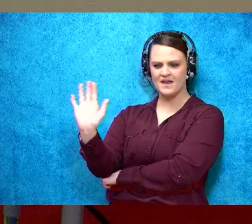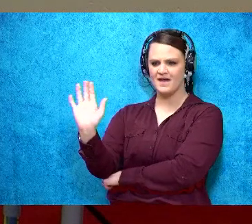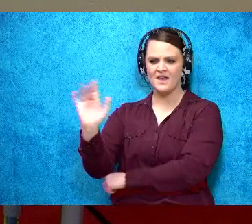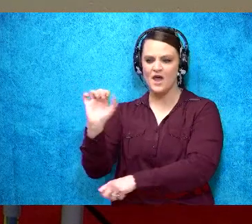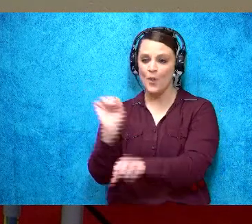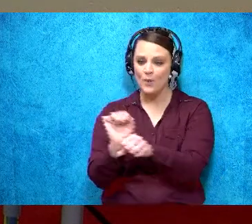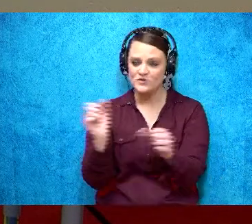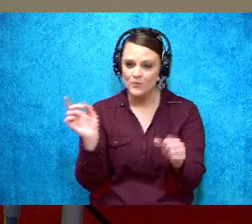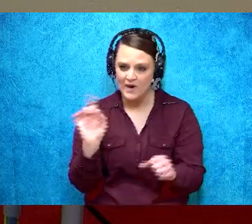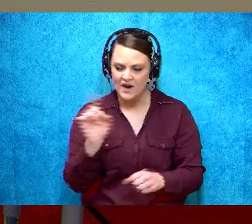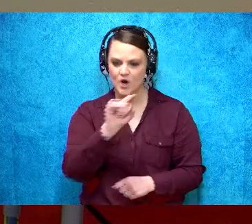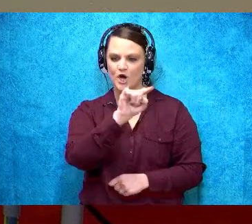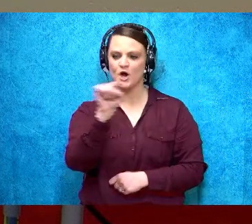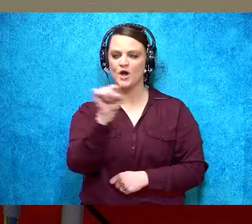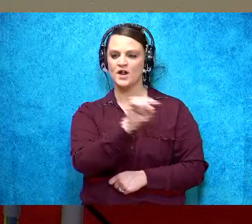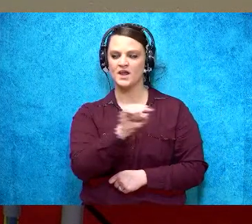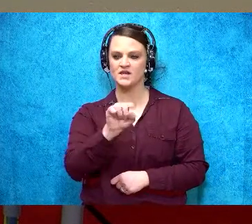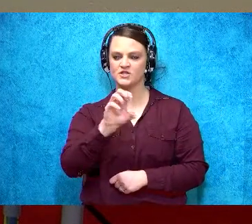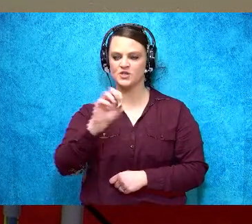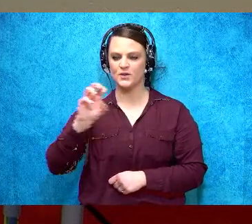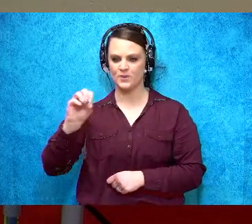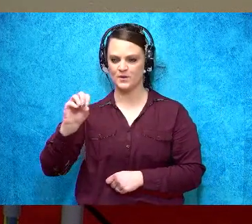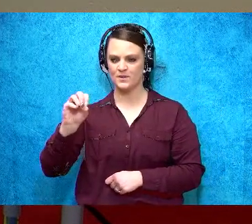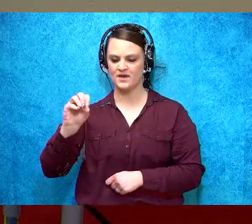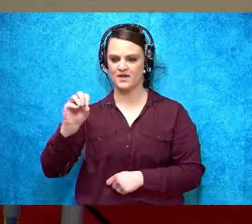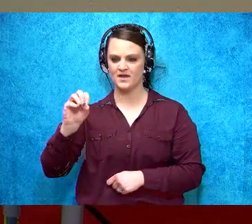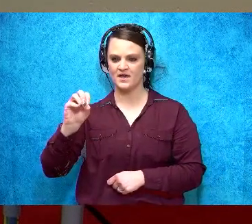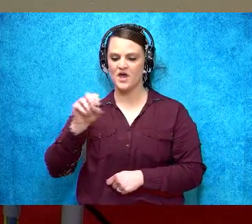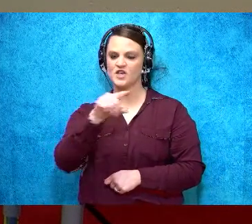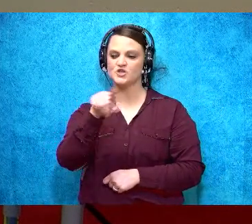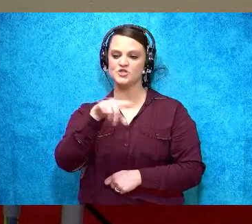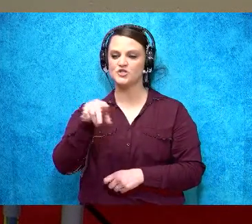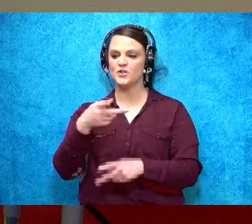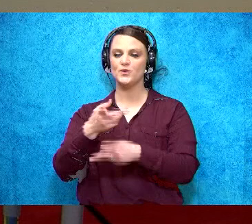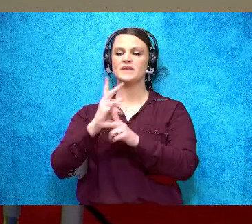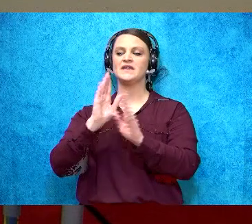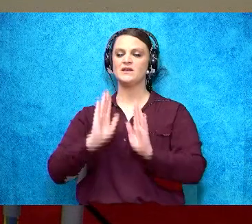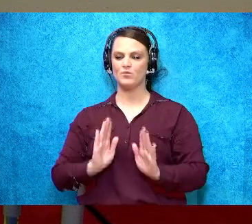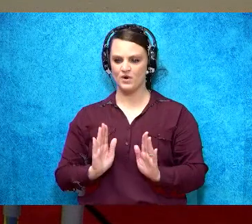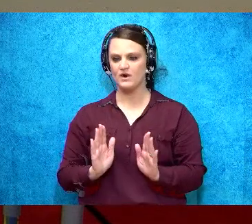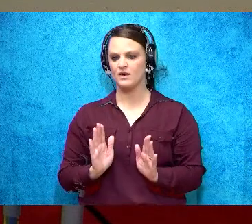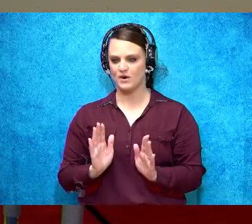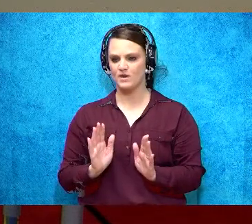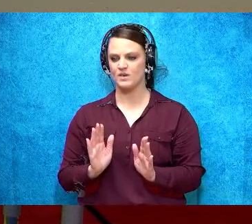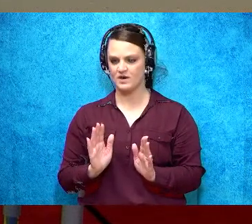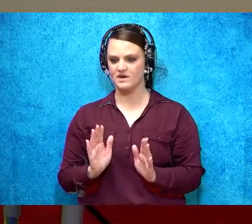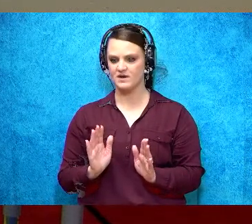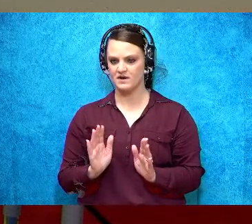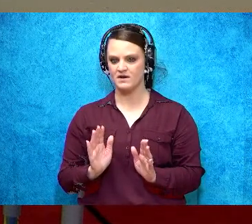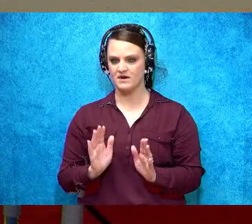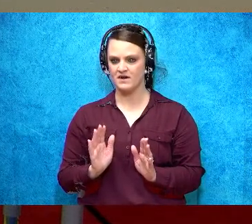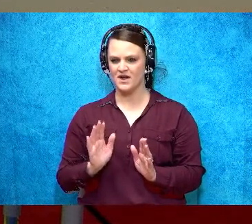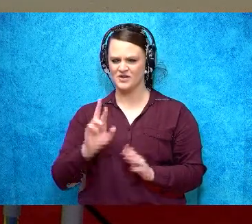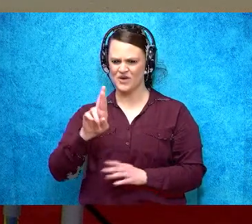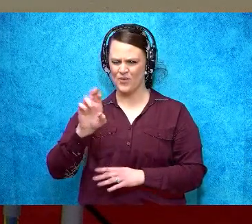for the zoo. She's a zookeeper. She's a zoologist. Okay? So where